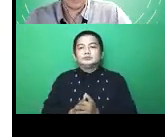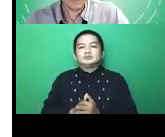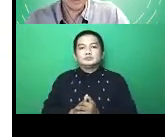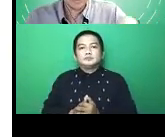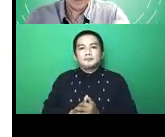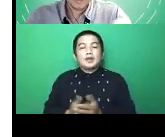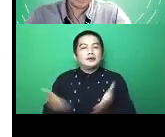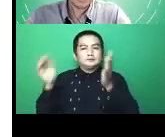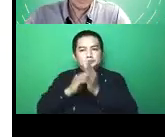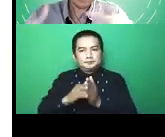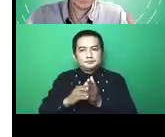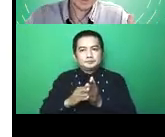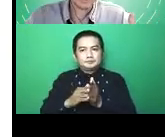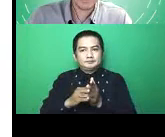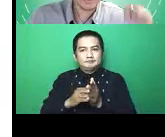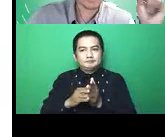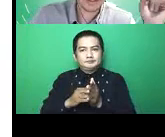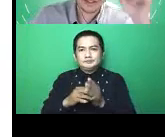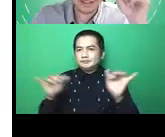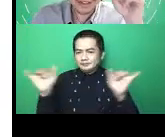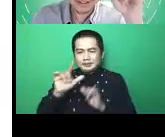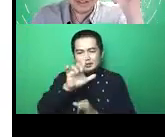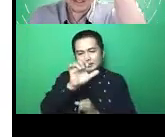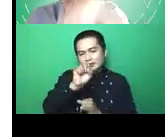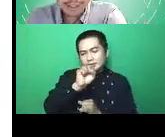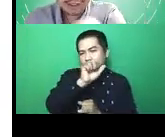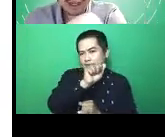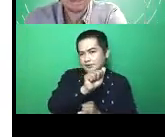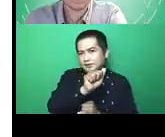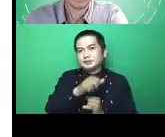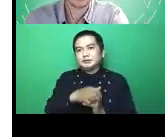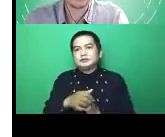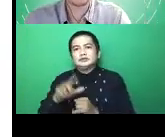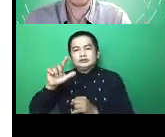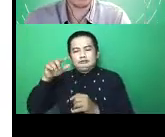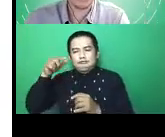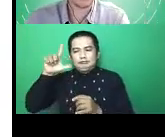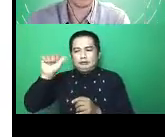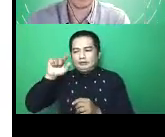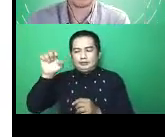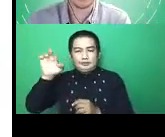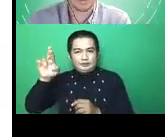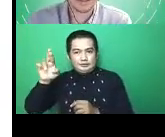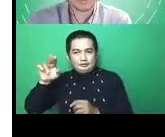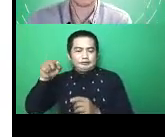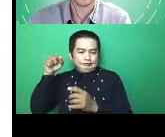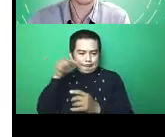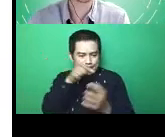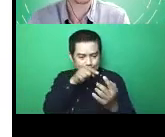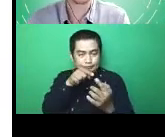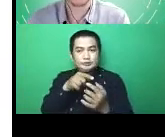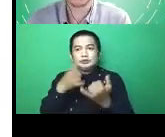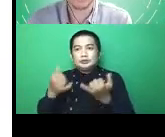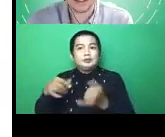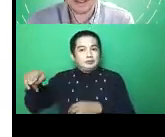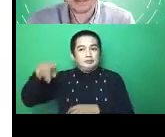So again, it's similar to SLS, it uses a laser that lasers a powder, but this time the powder is usually metals. So that's